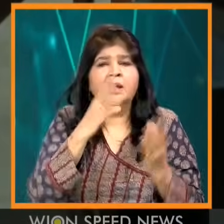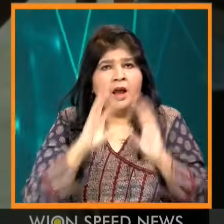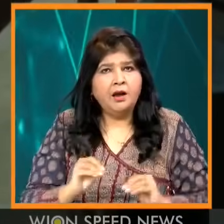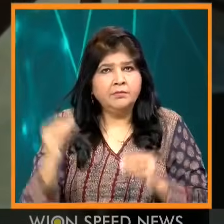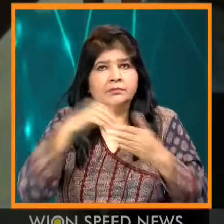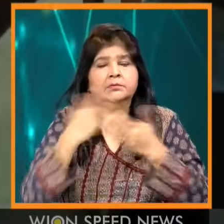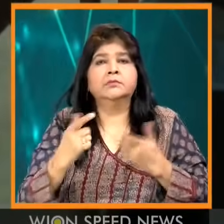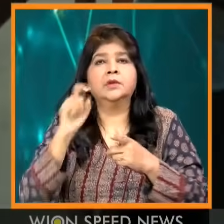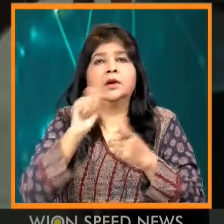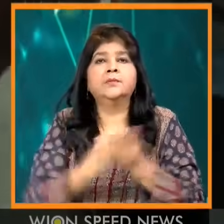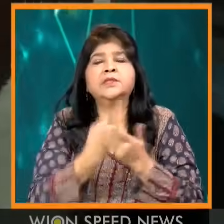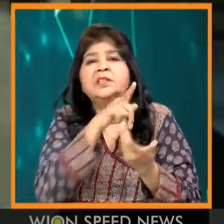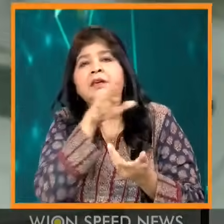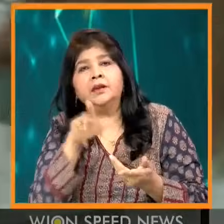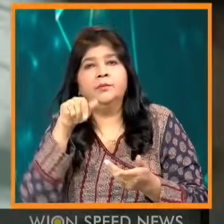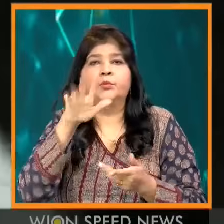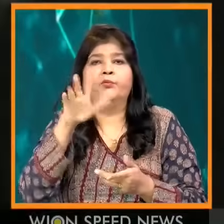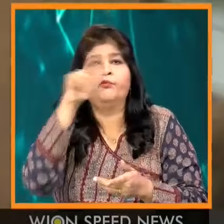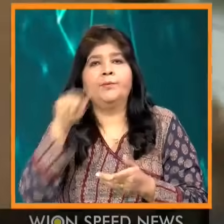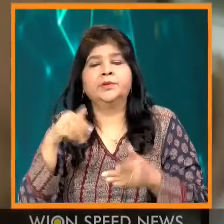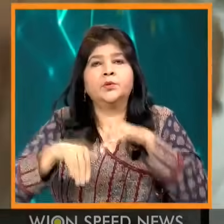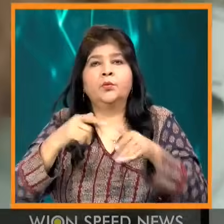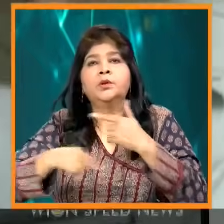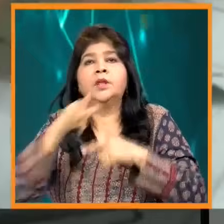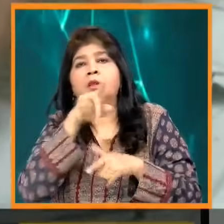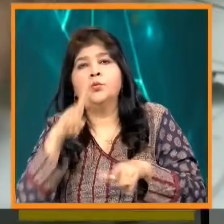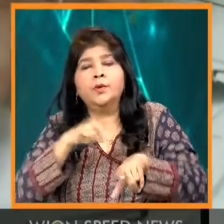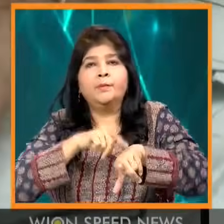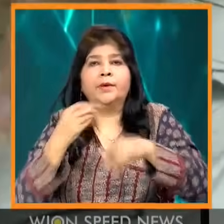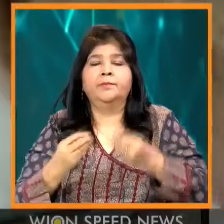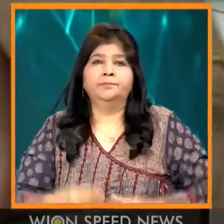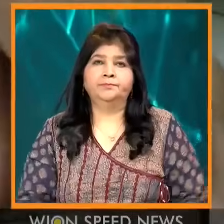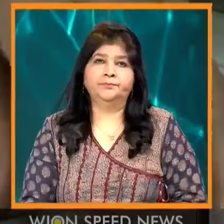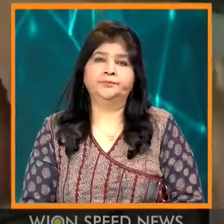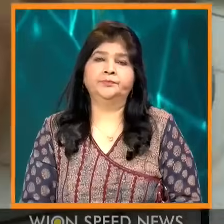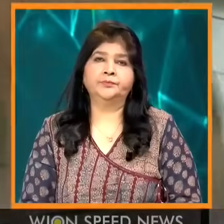Commission recording just 18.5% votes till 12 p.m.